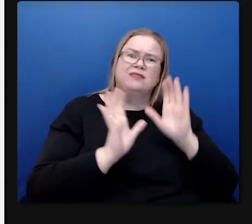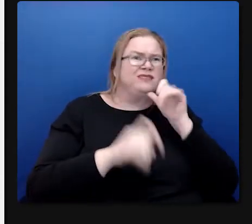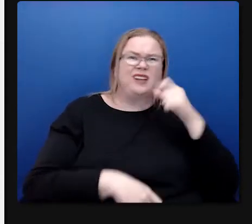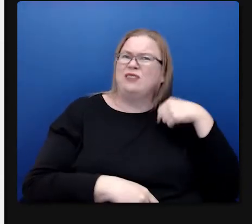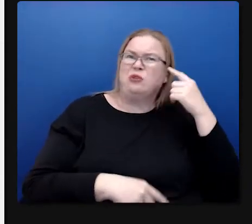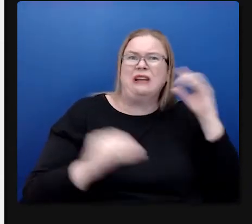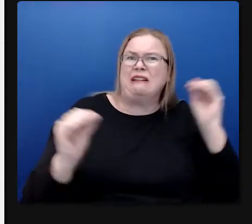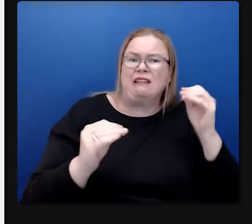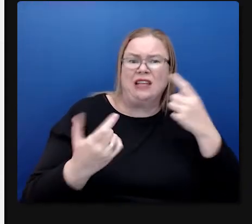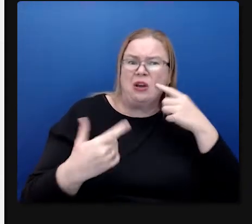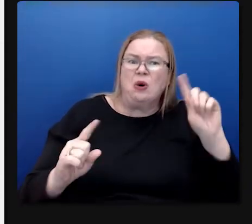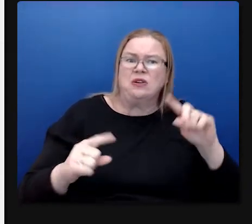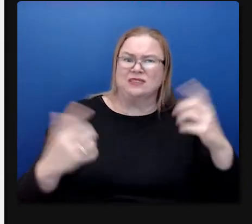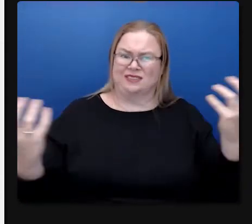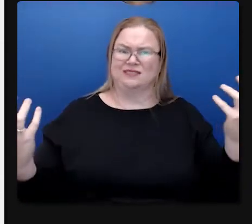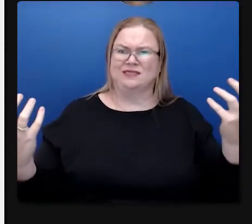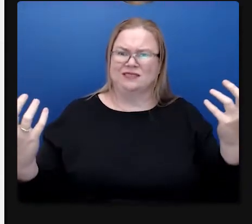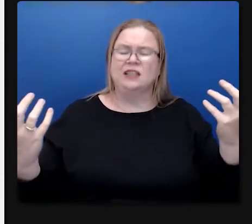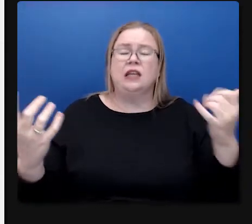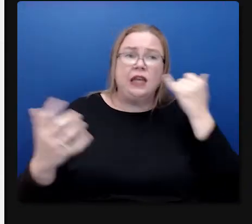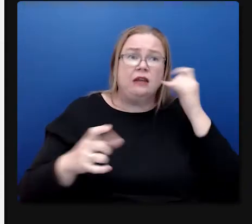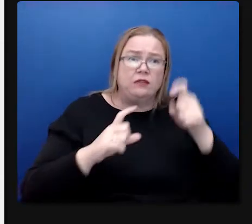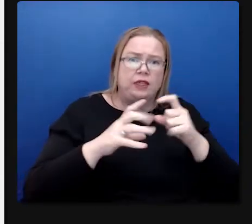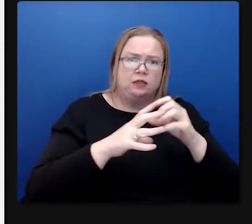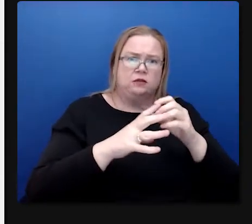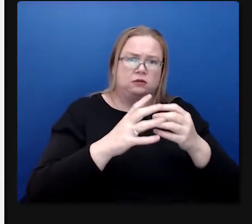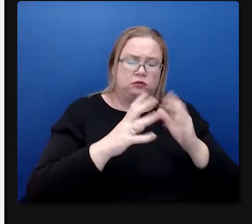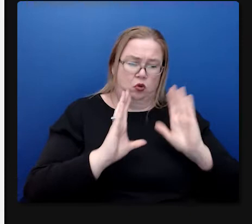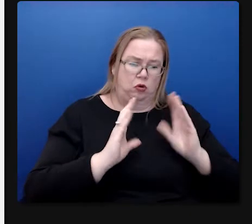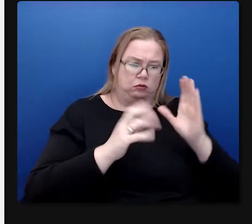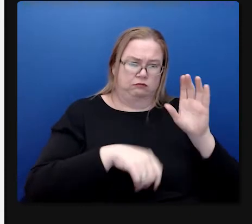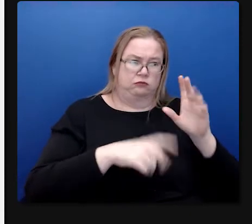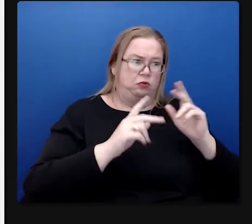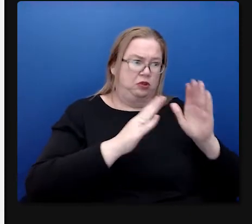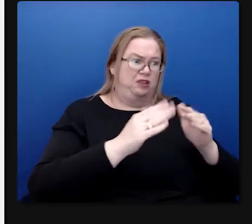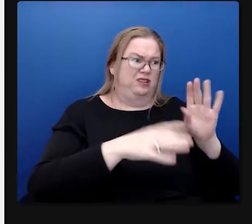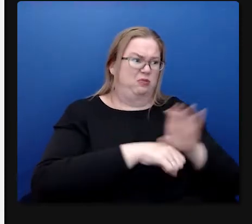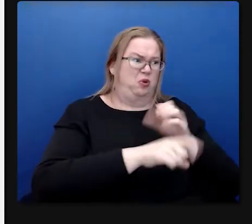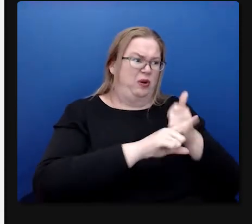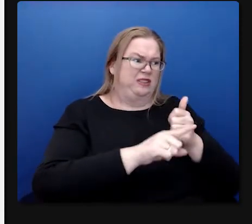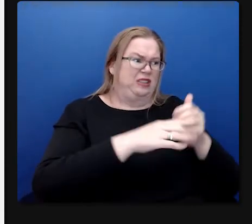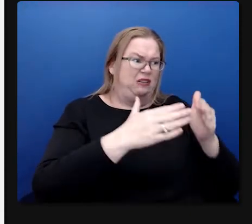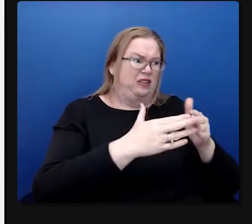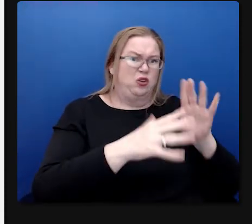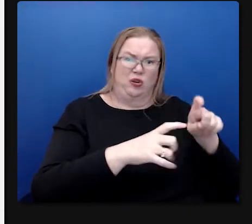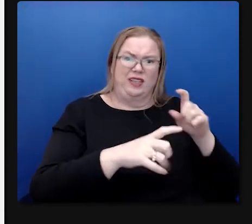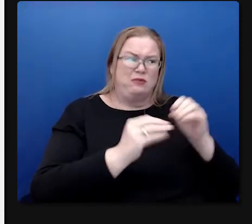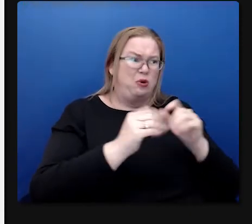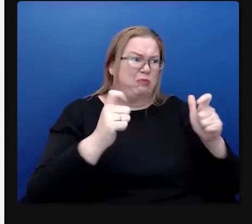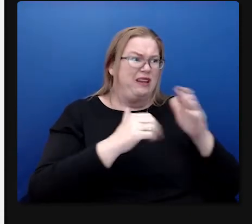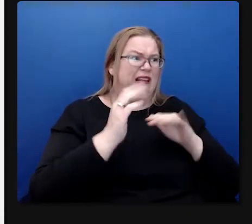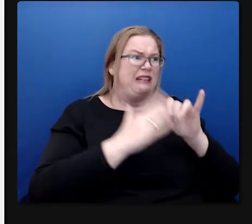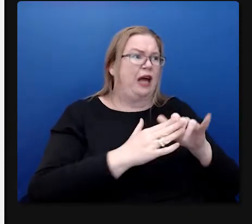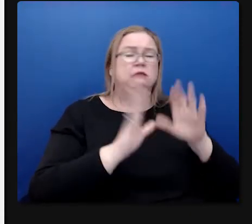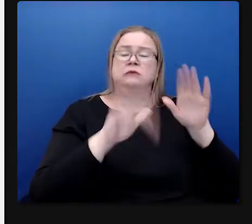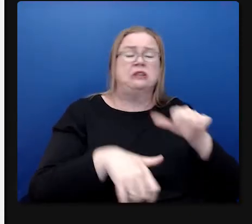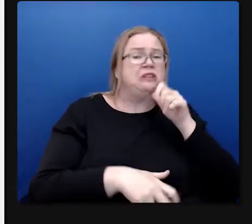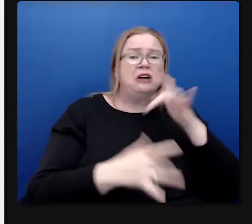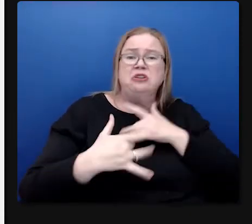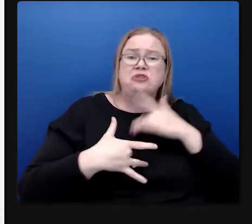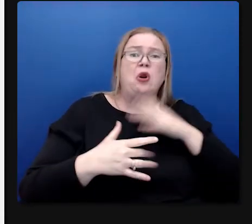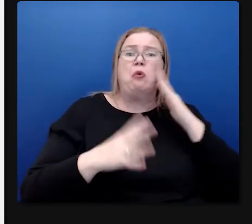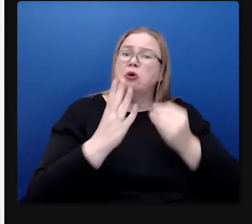have to think about it. It just works. If your needs grow beyond that physical computer in the corner of your room, you don't have to worry about that. It'll scale with